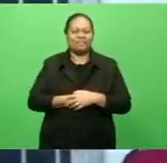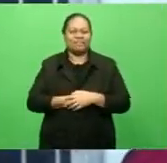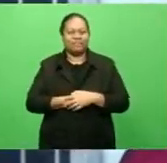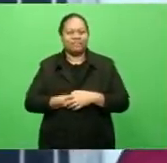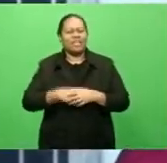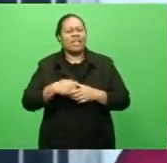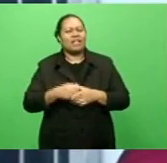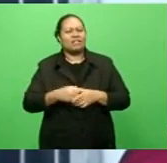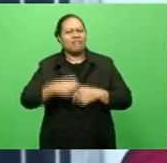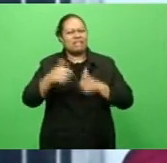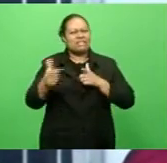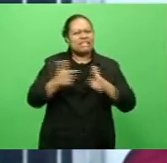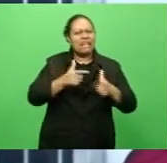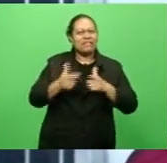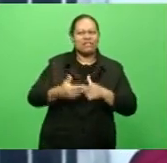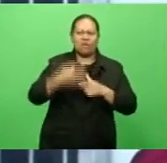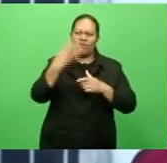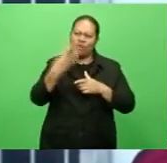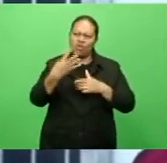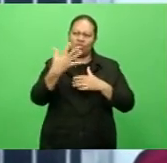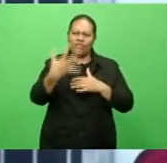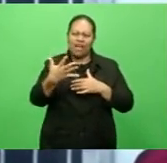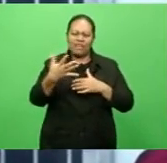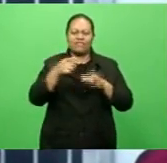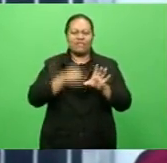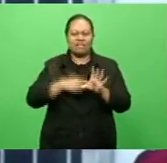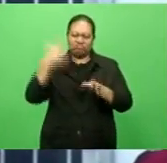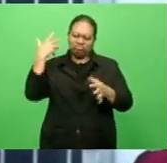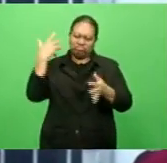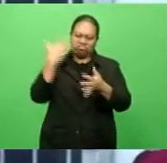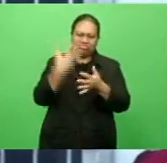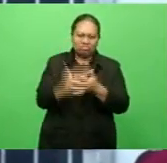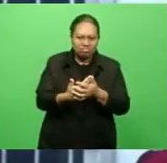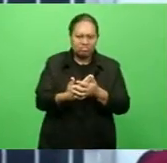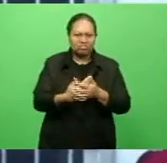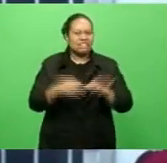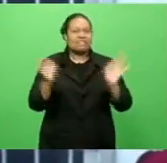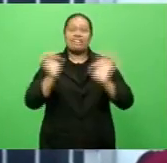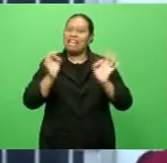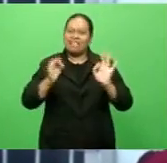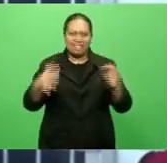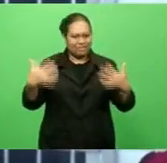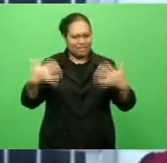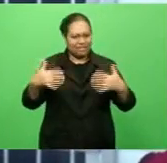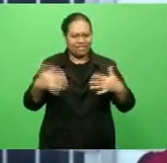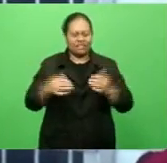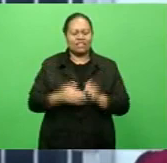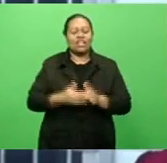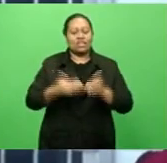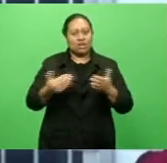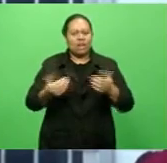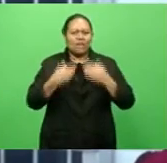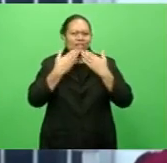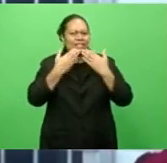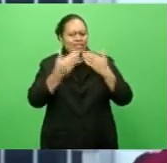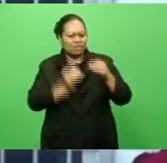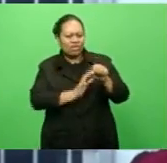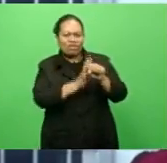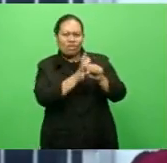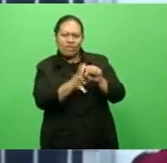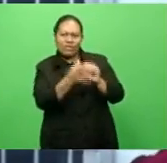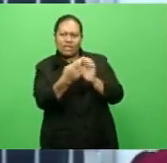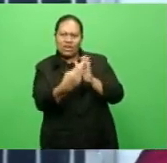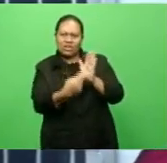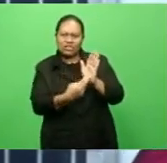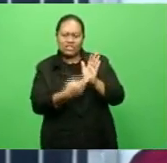engaged with sevens for the past 4 to 5 years without playing in the 15s. I'm really grateful that the COVID-19 restrictions, which have halted